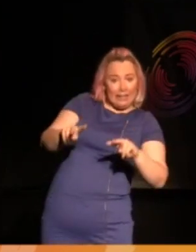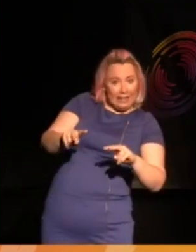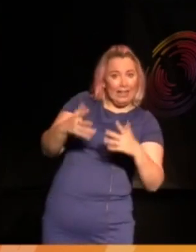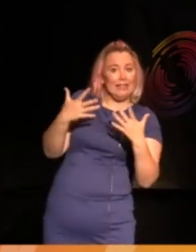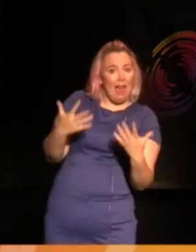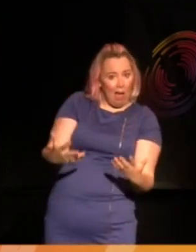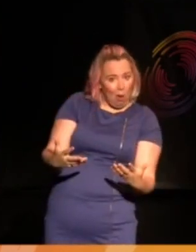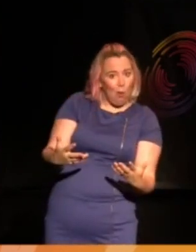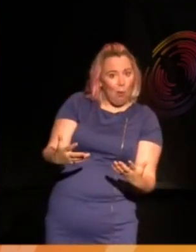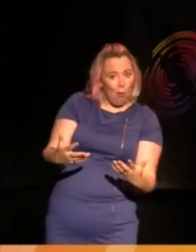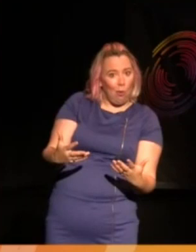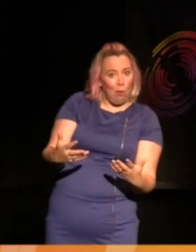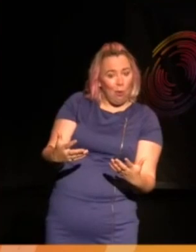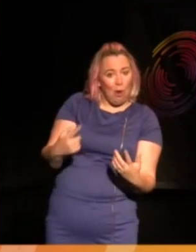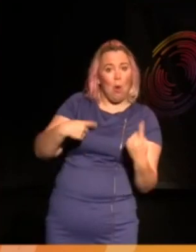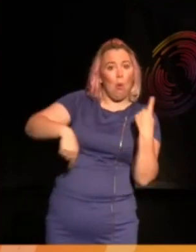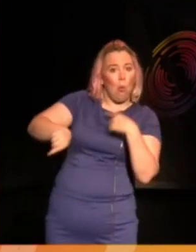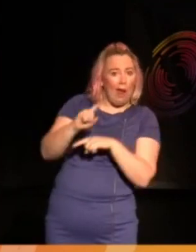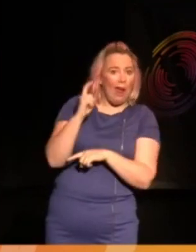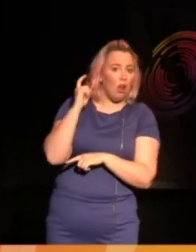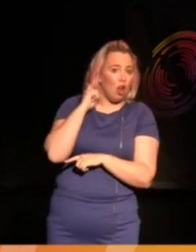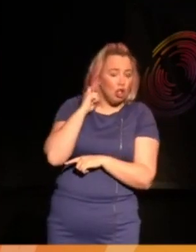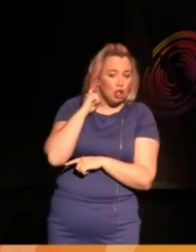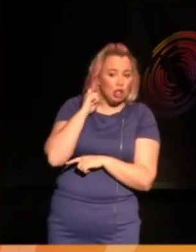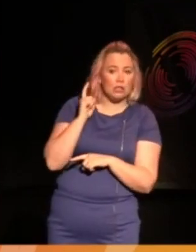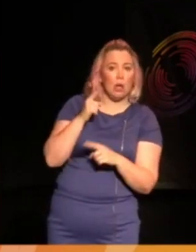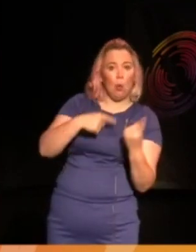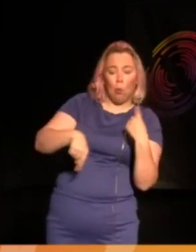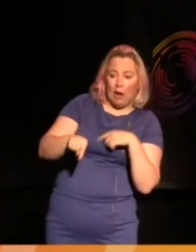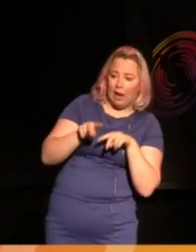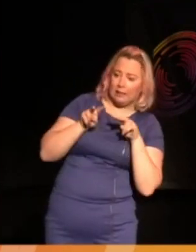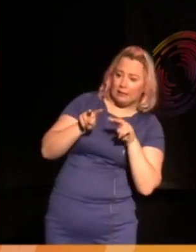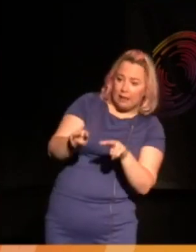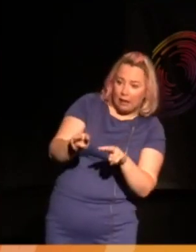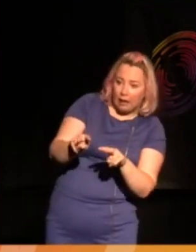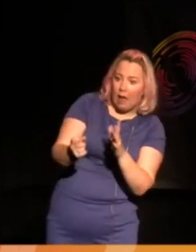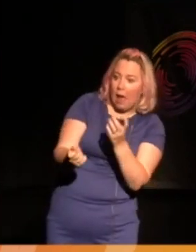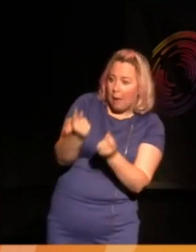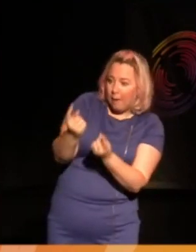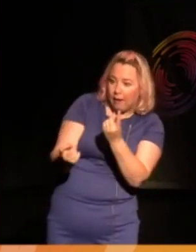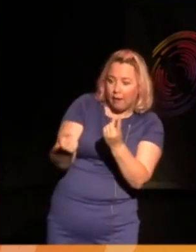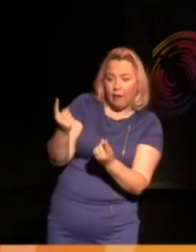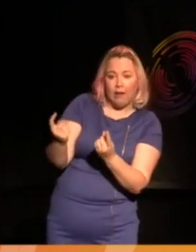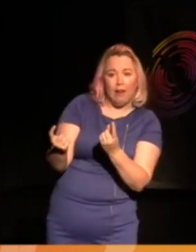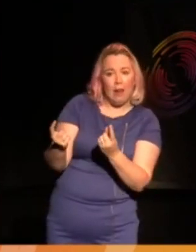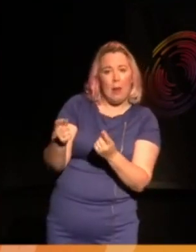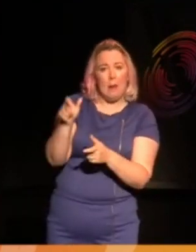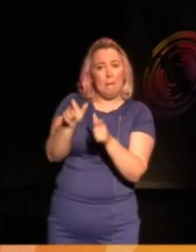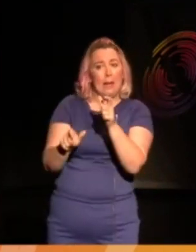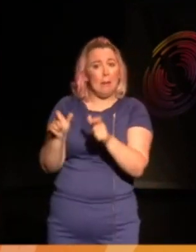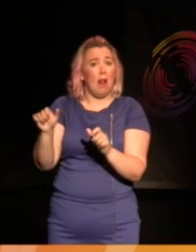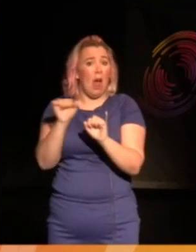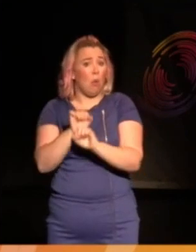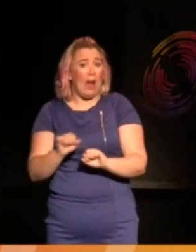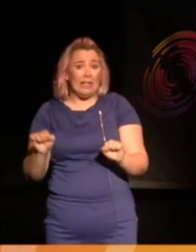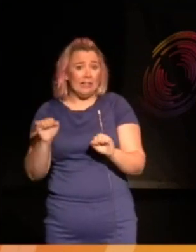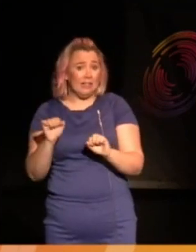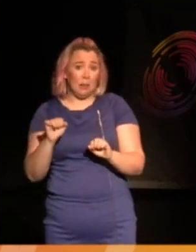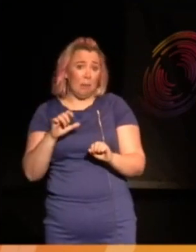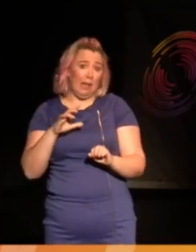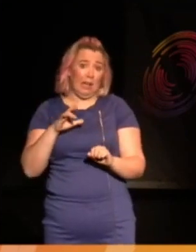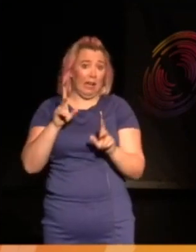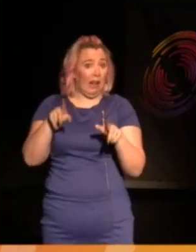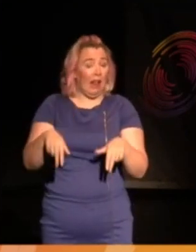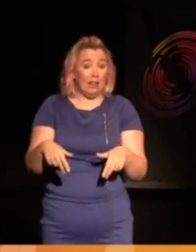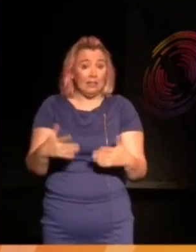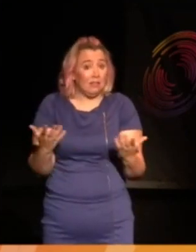black people are being killed in America. So there were people waiting to be galvanized, and then there they were. One day they were sitting